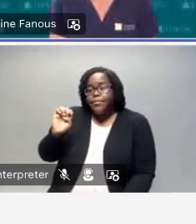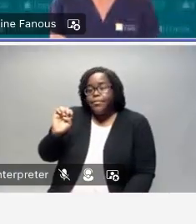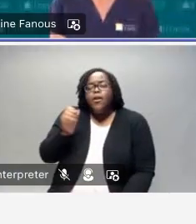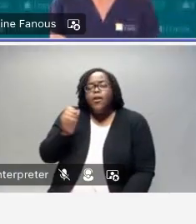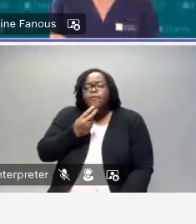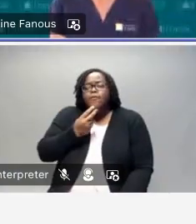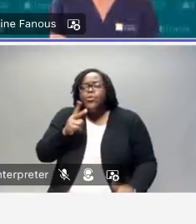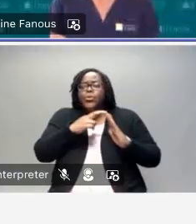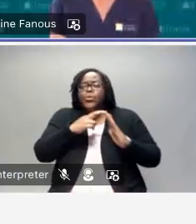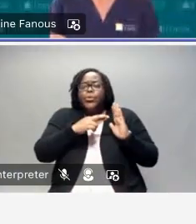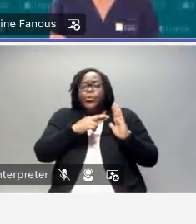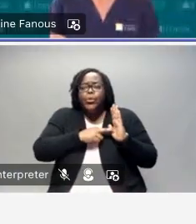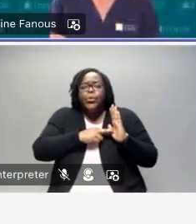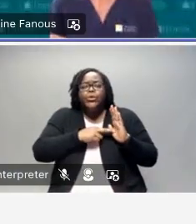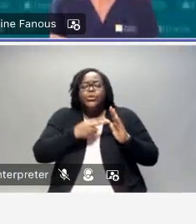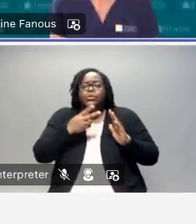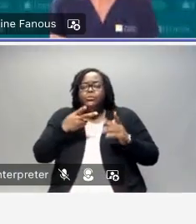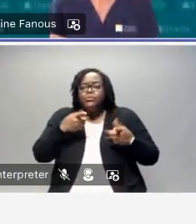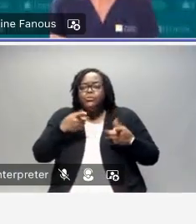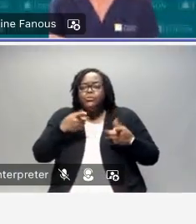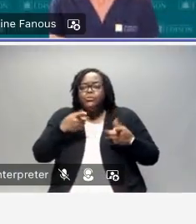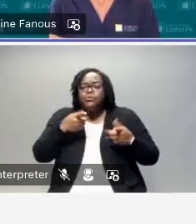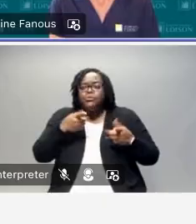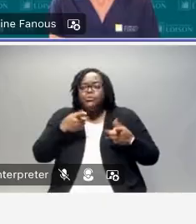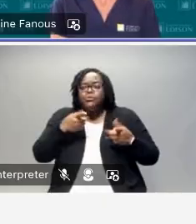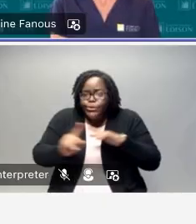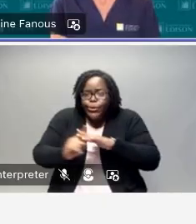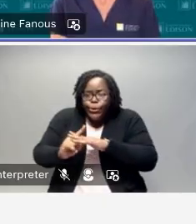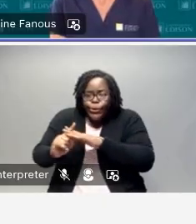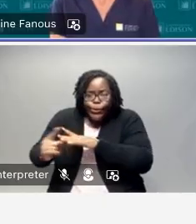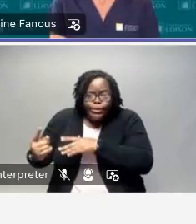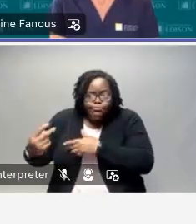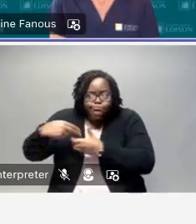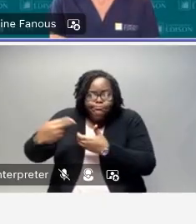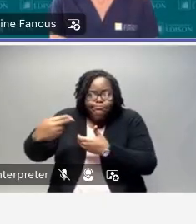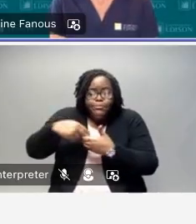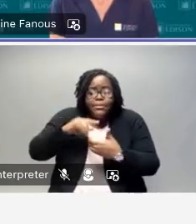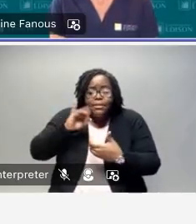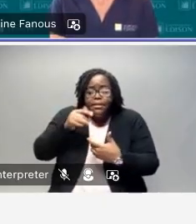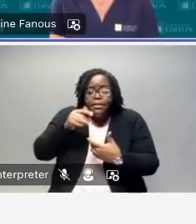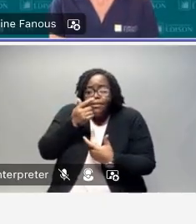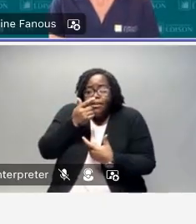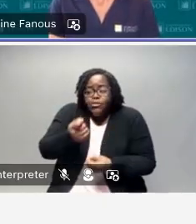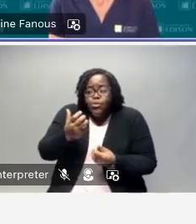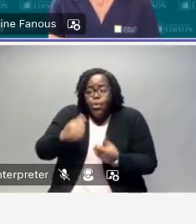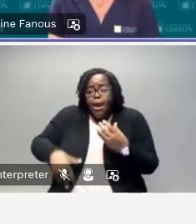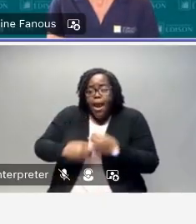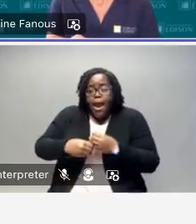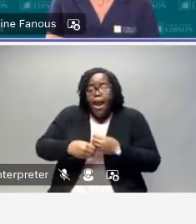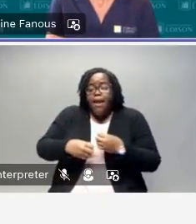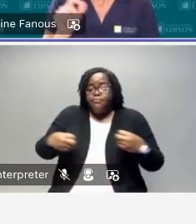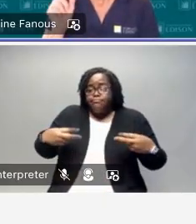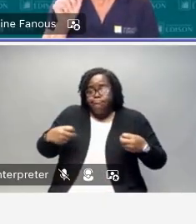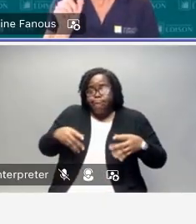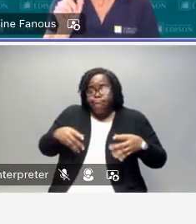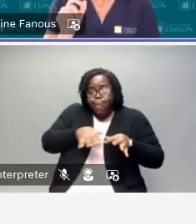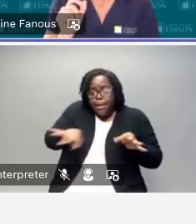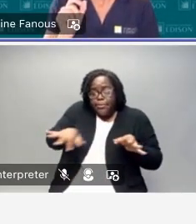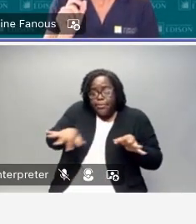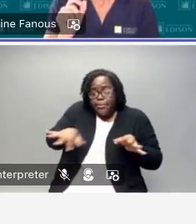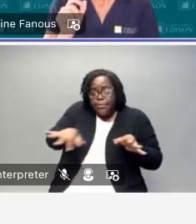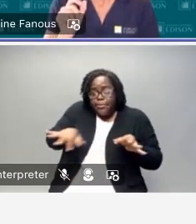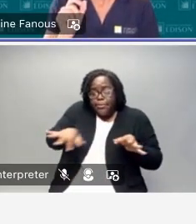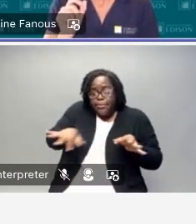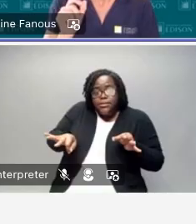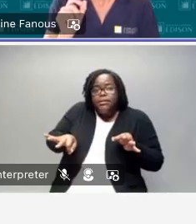items while participants are still trickling in. If you are interested in adding closed captioning, please click on the three dots